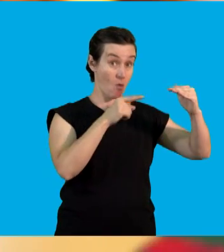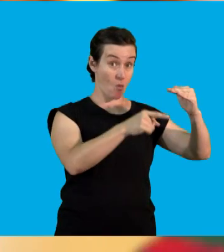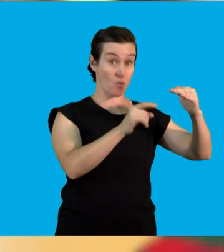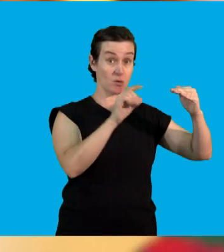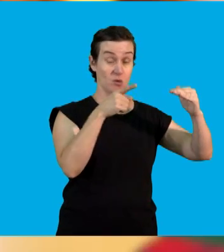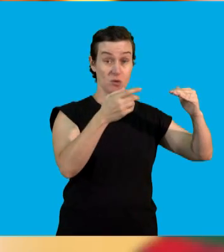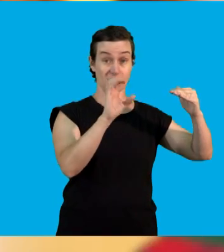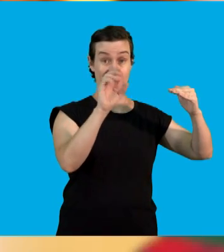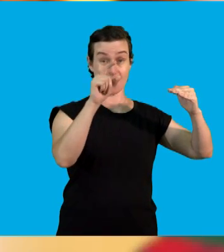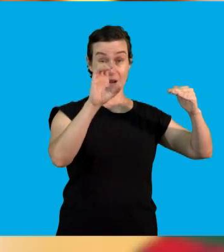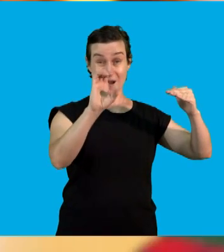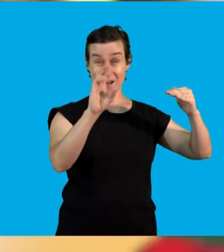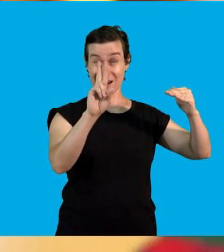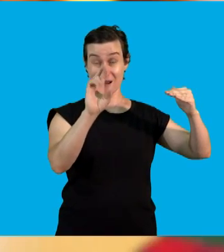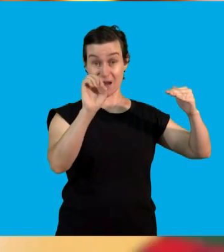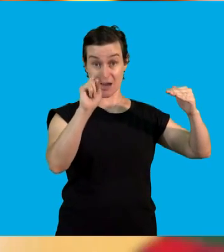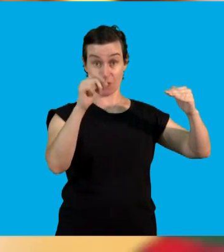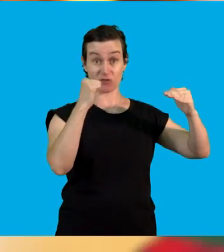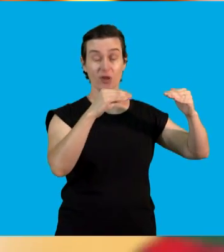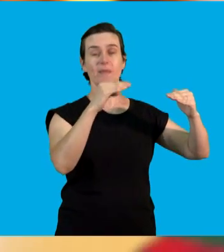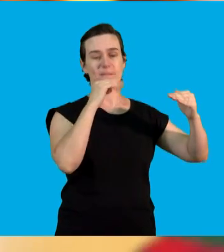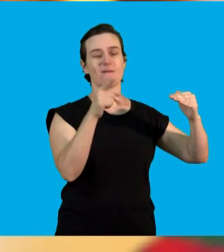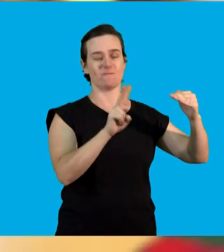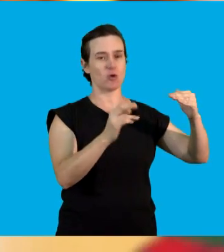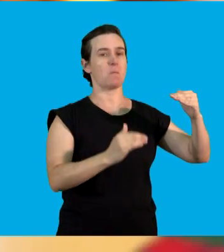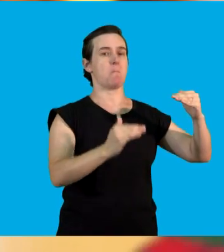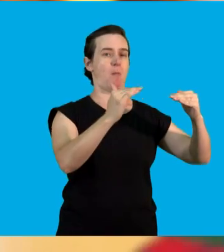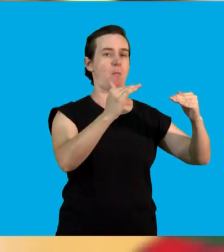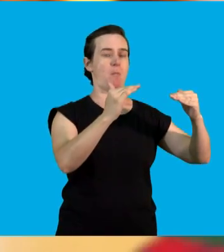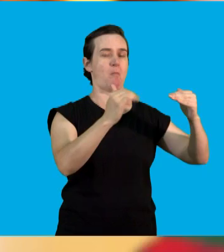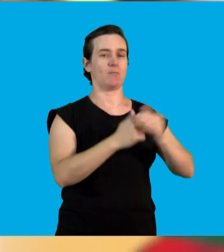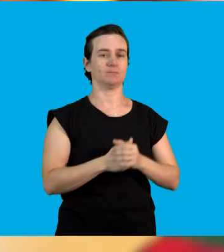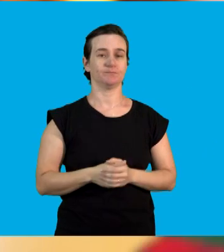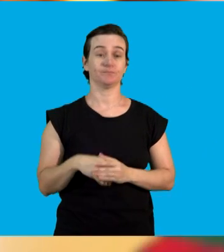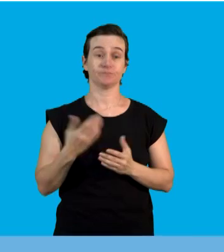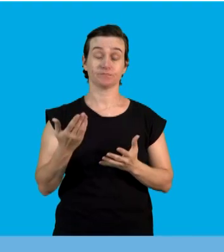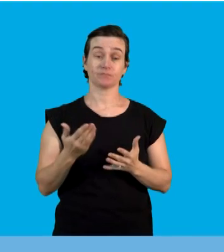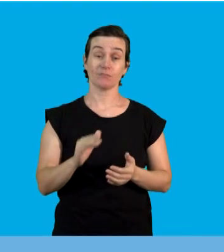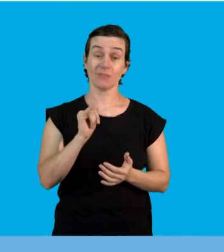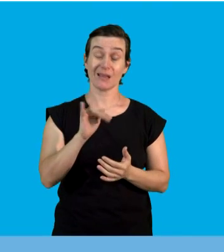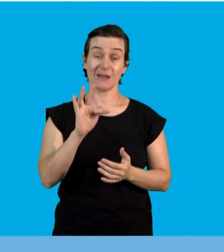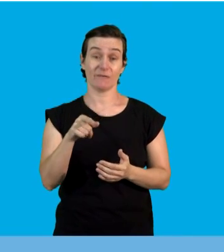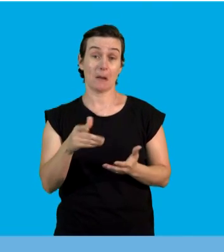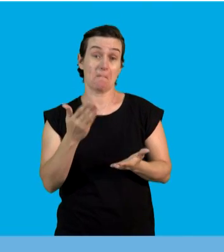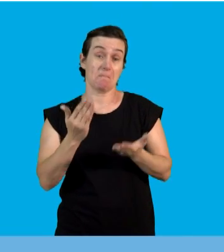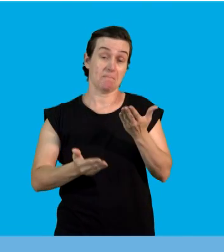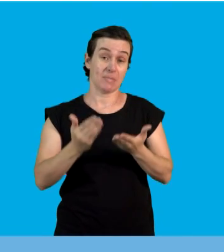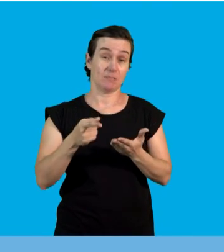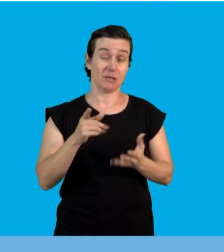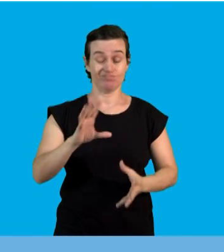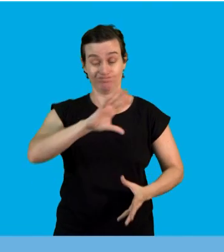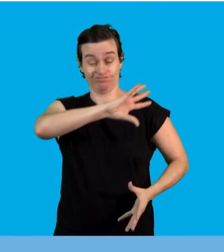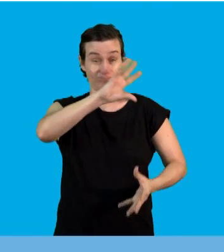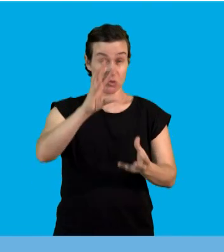increases, the other one also increases with the same ratio. However, when we are looking now at the relationship between, if the